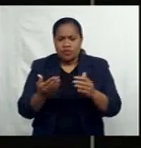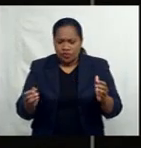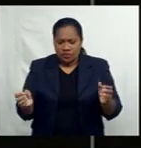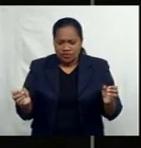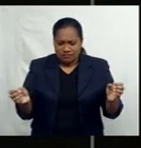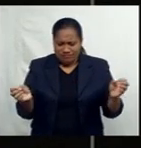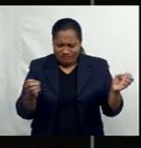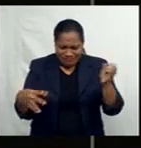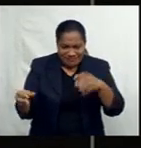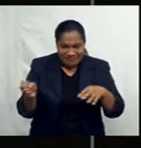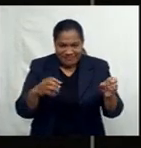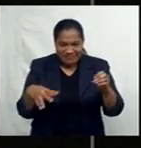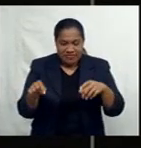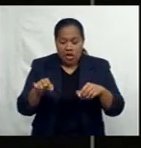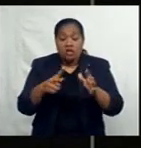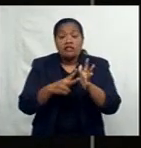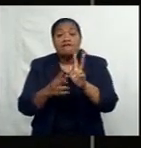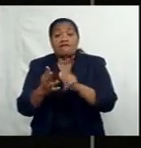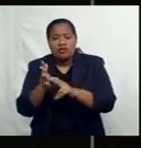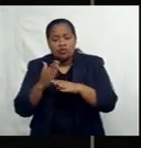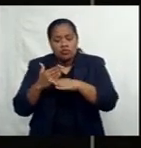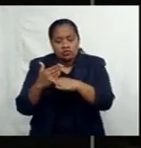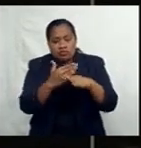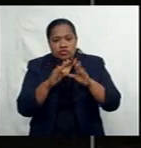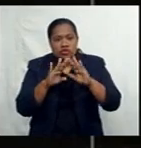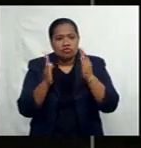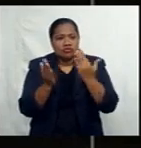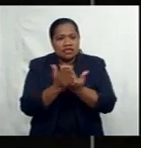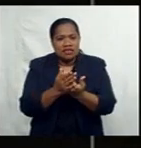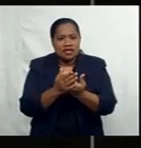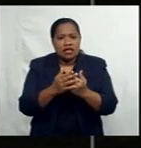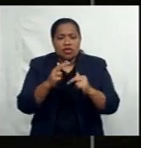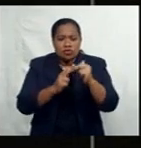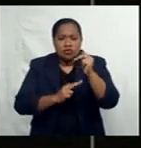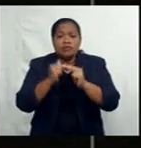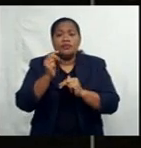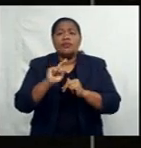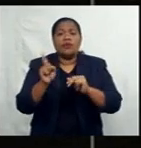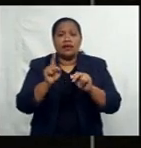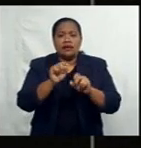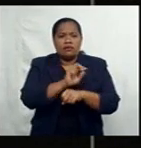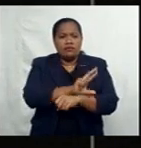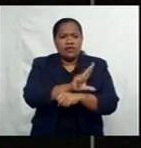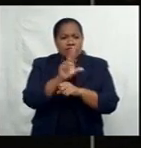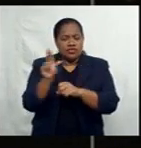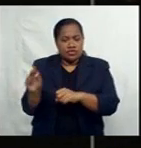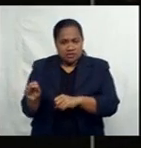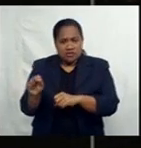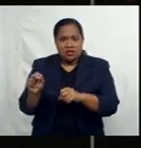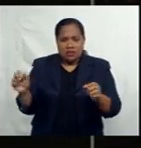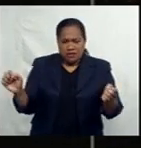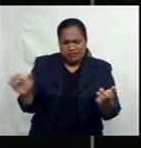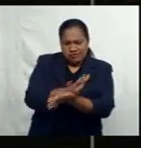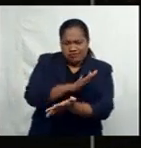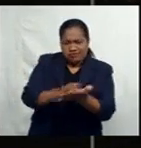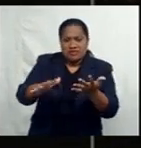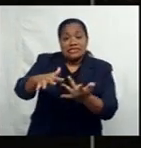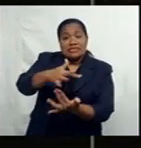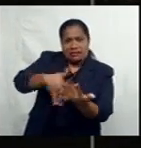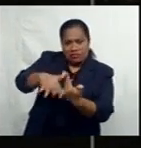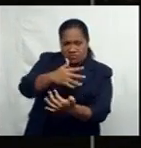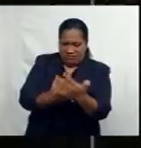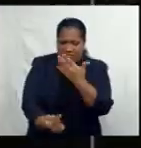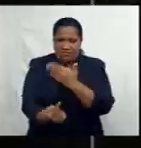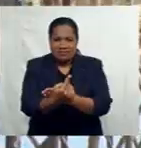concept, the villages work together to build a footbridge damaged by the cyclone using whatever resources they have. Eleanor